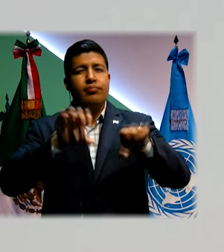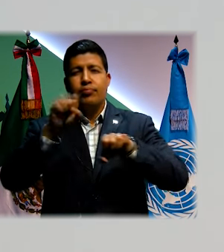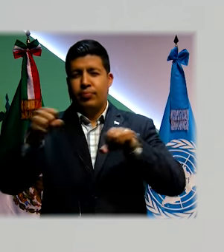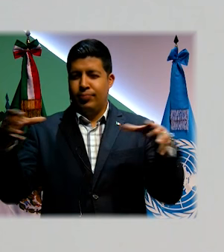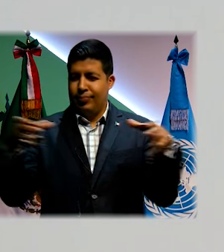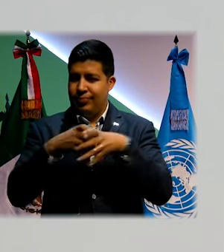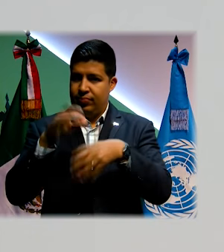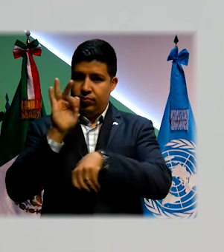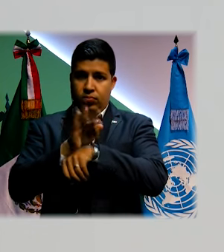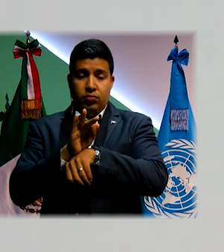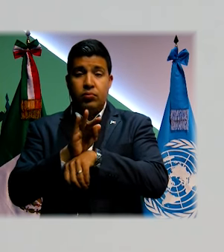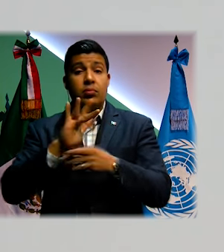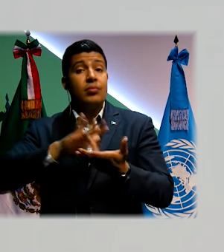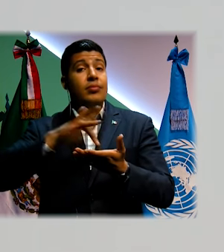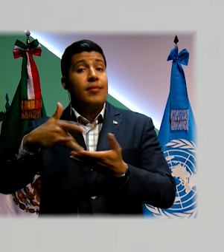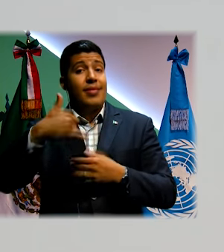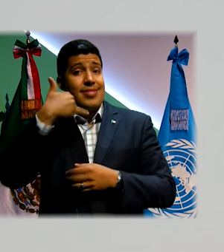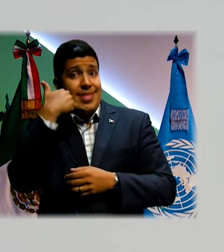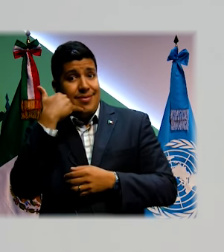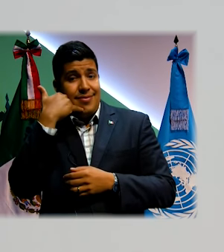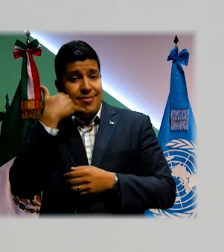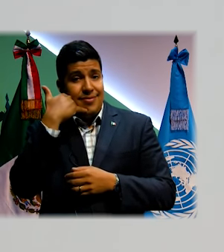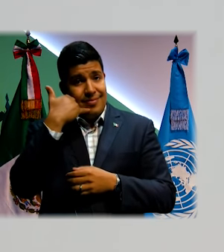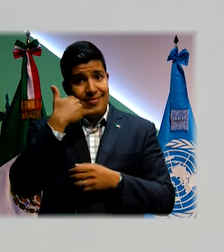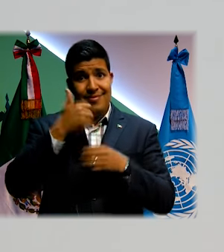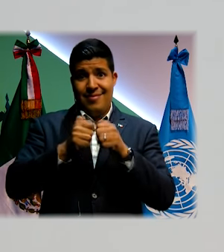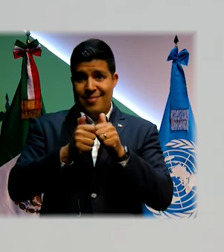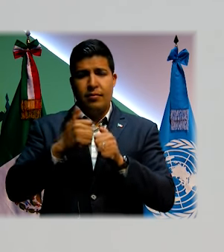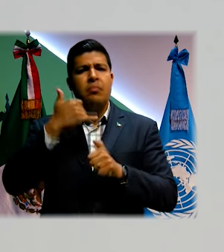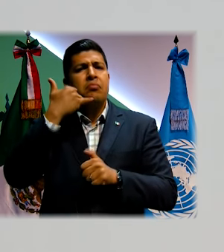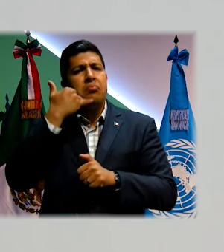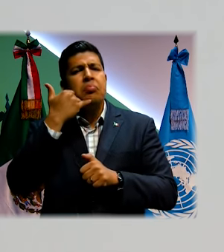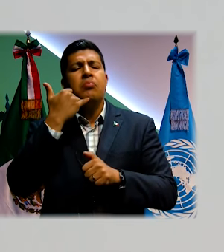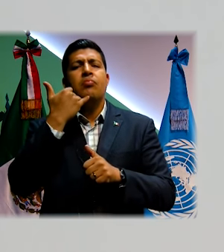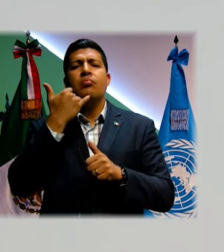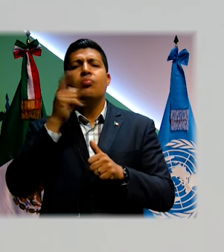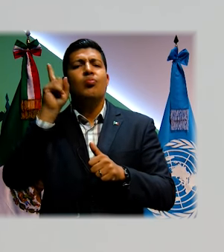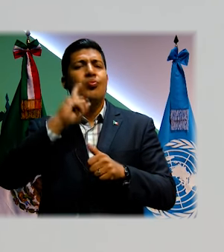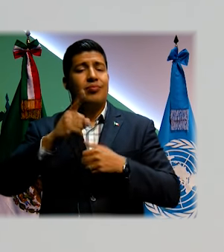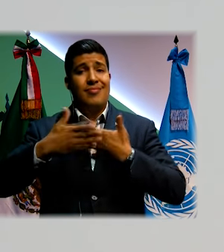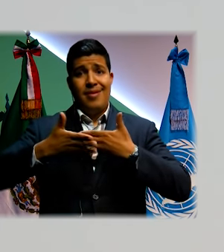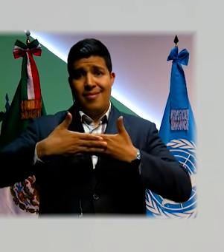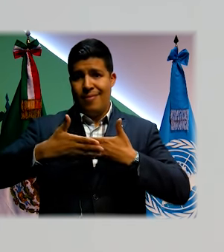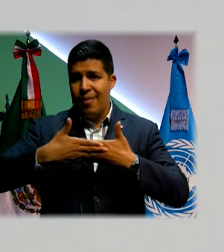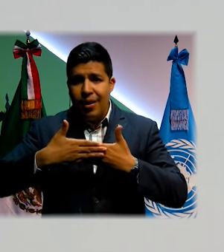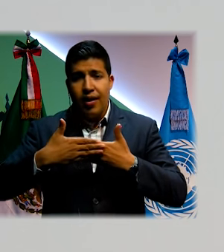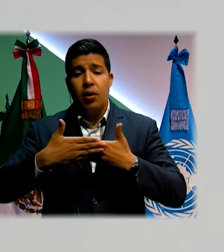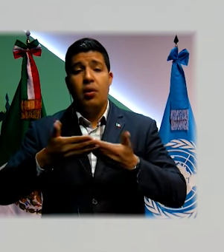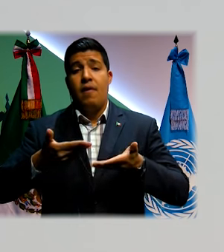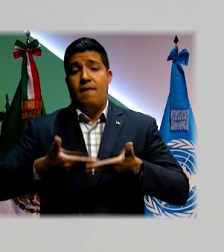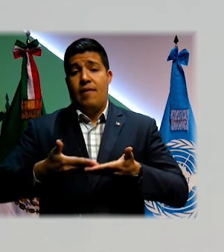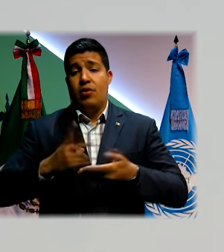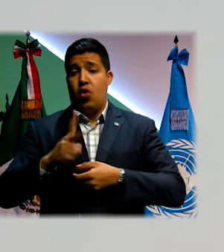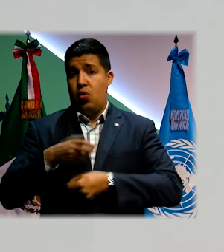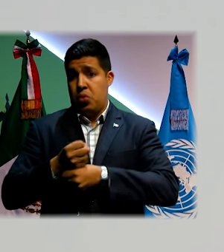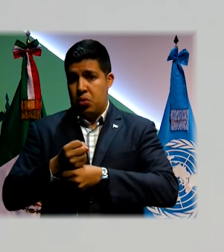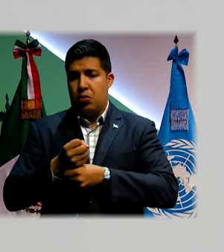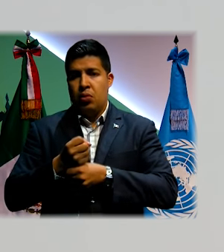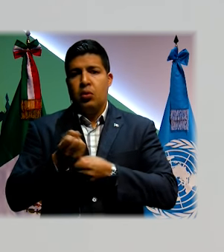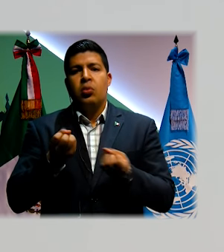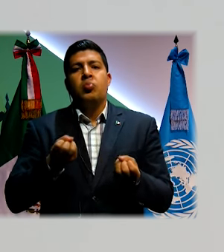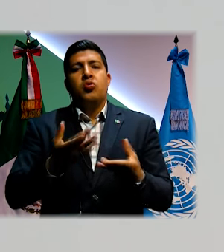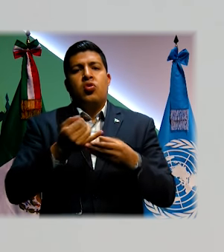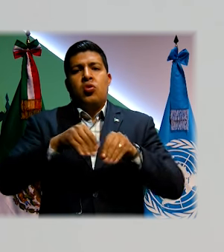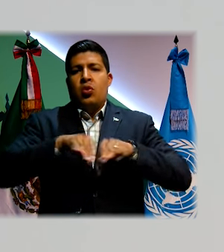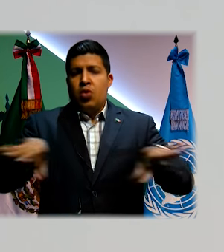use mobile phones. Pregnant women and with the two-year-old babies receive timely and customized